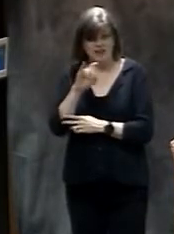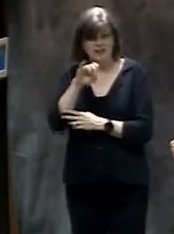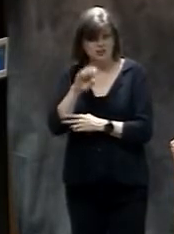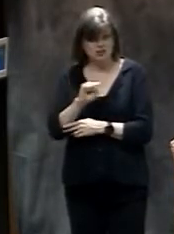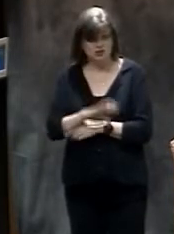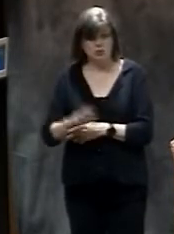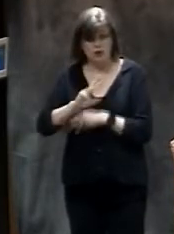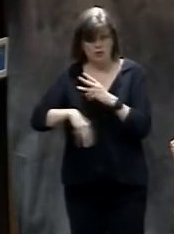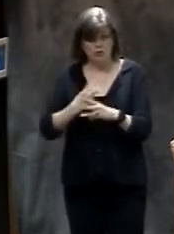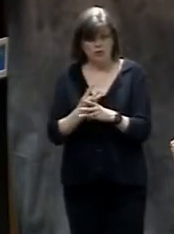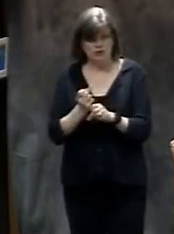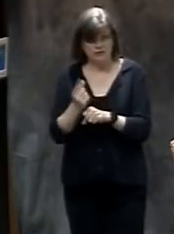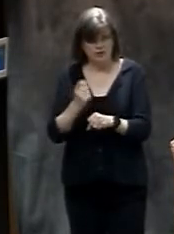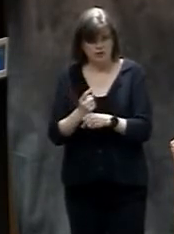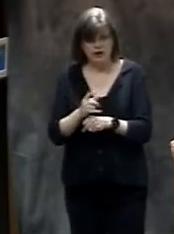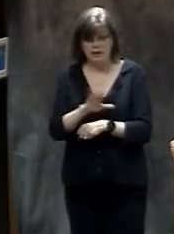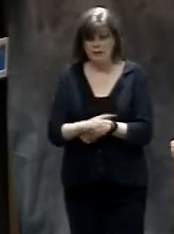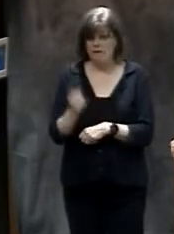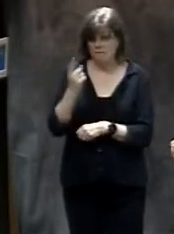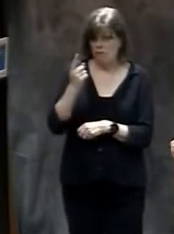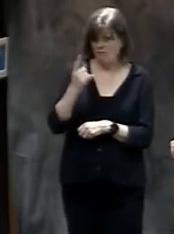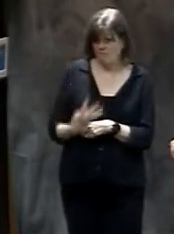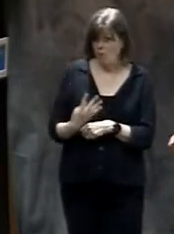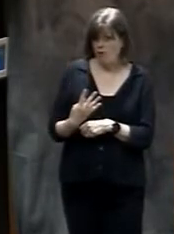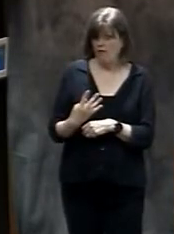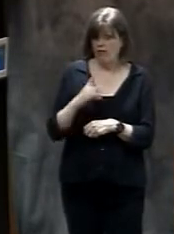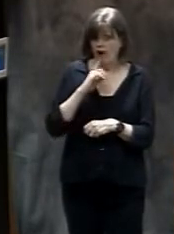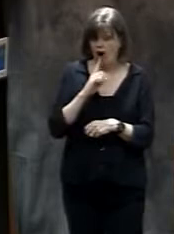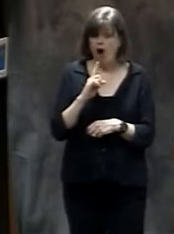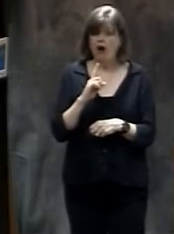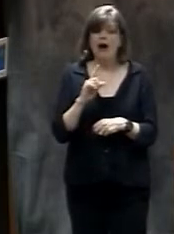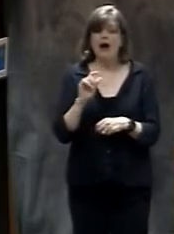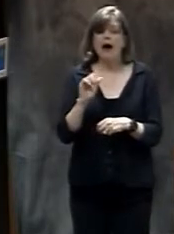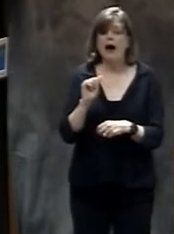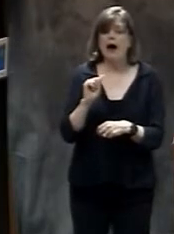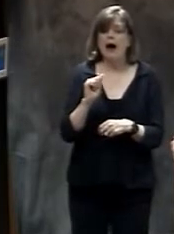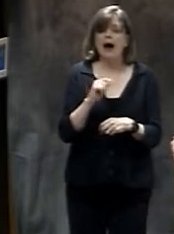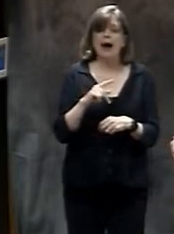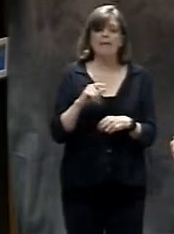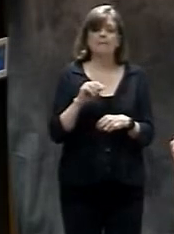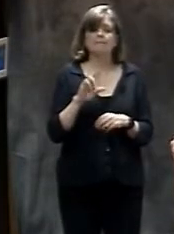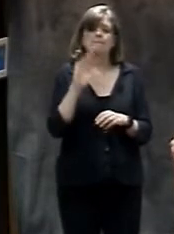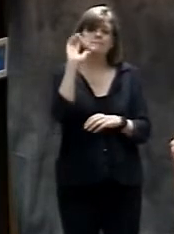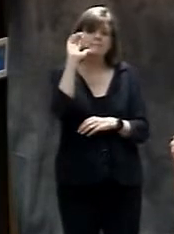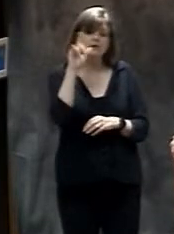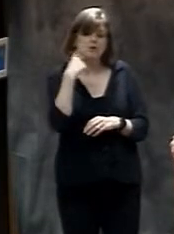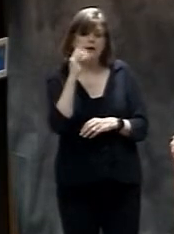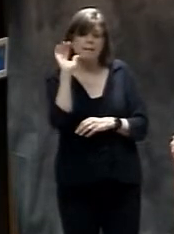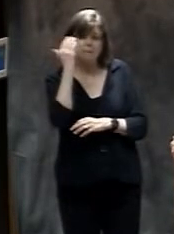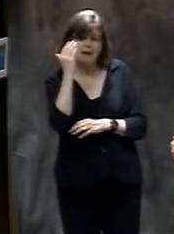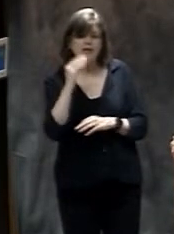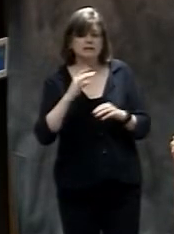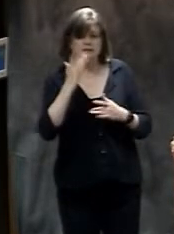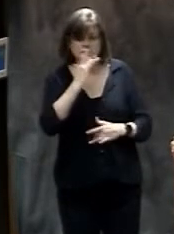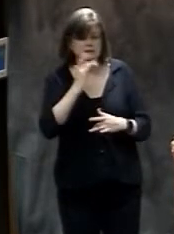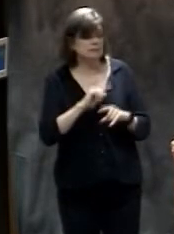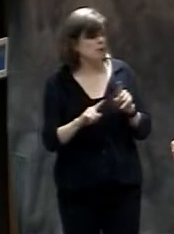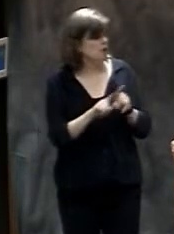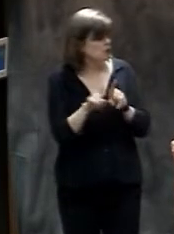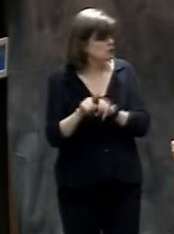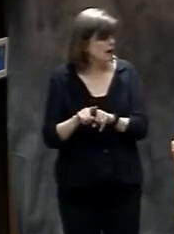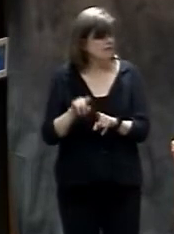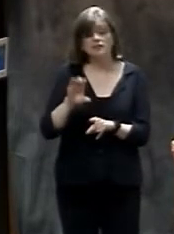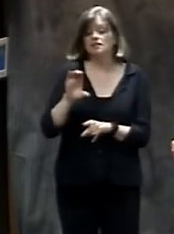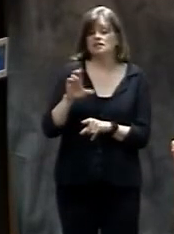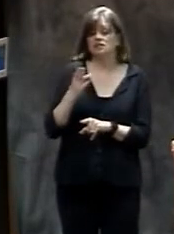a quarter of those manifest as apparent disease. But we also have chikungunya, another